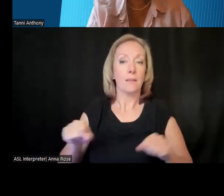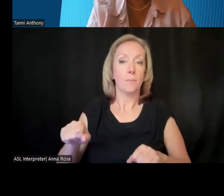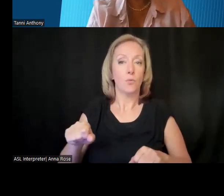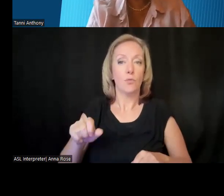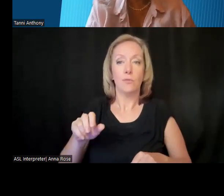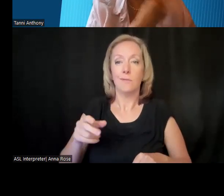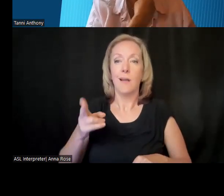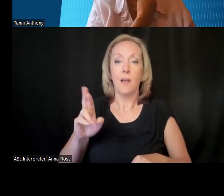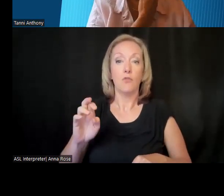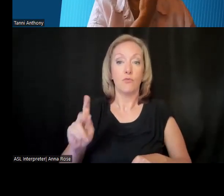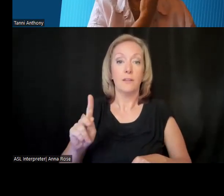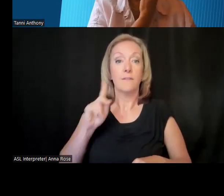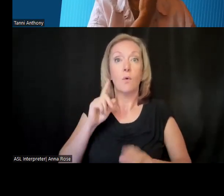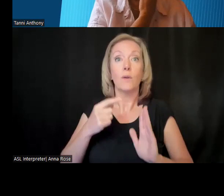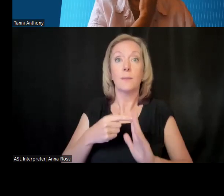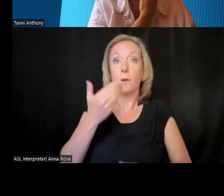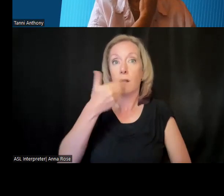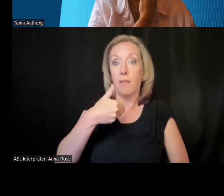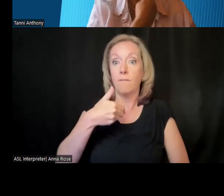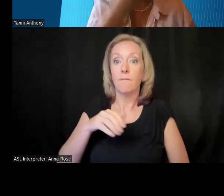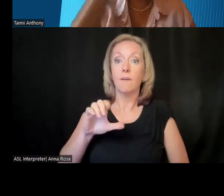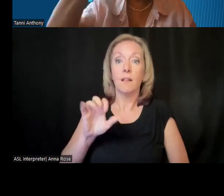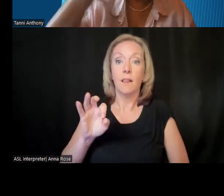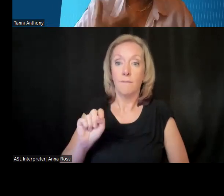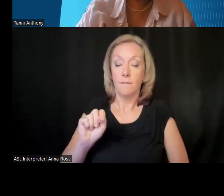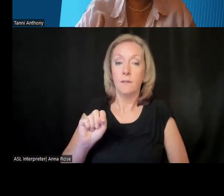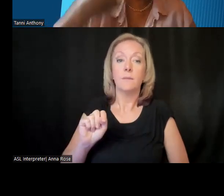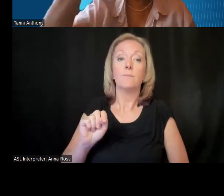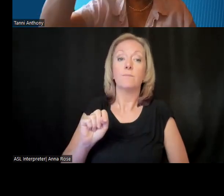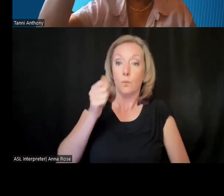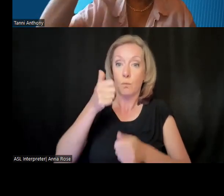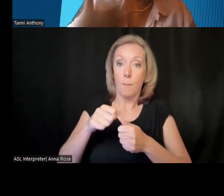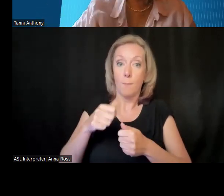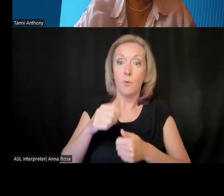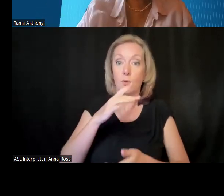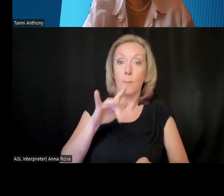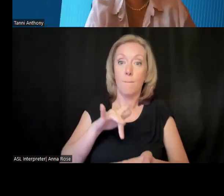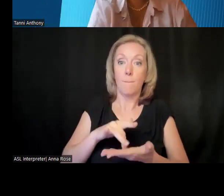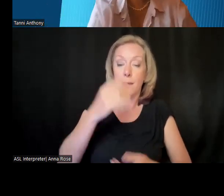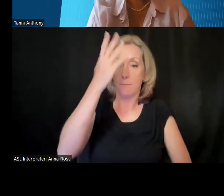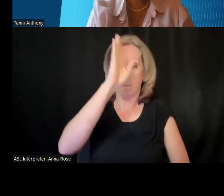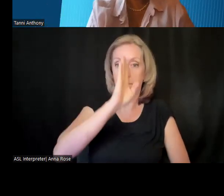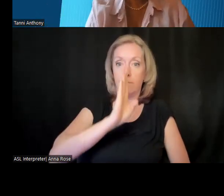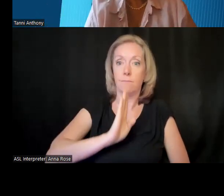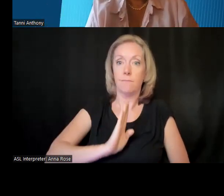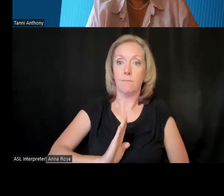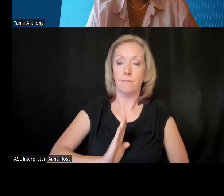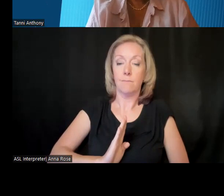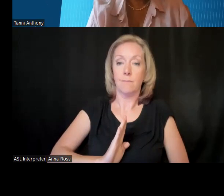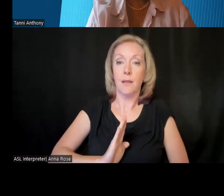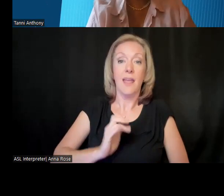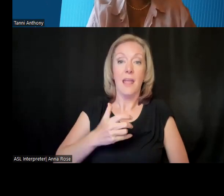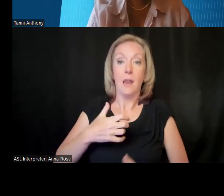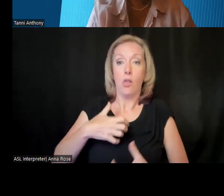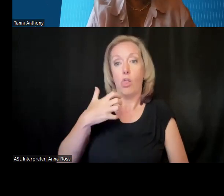high-risk perspective. So kids with a cleft lip or a palate, remember we talked about some of those midline things we worry about,